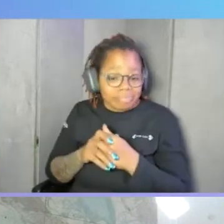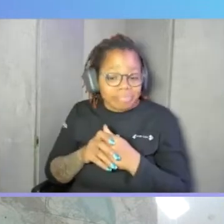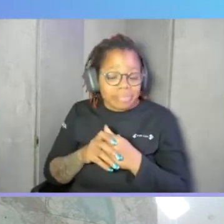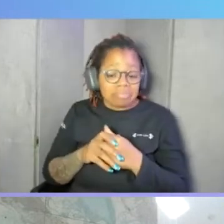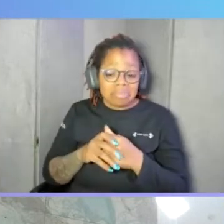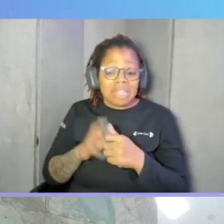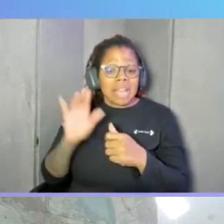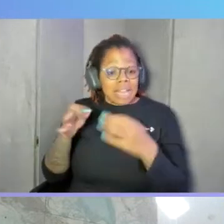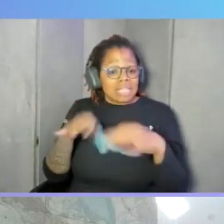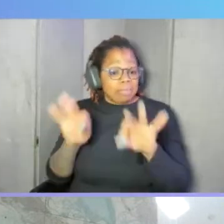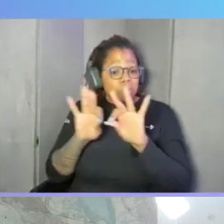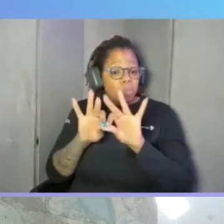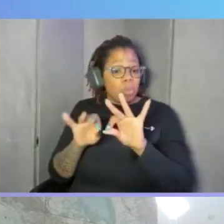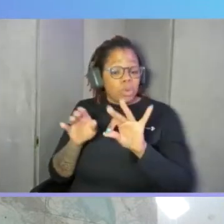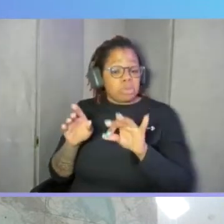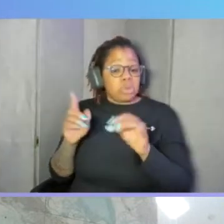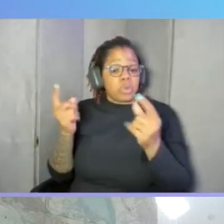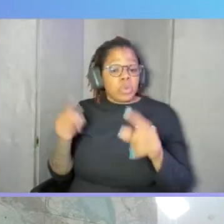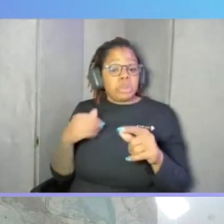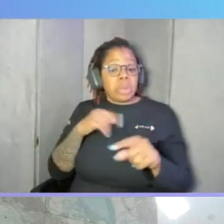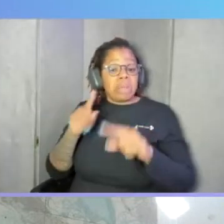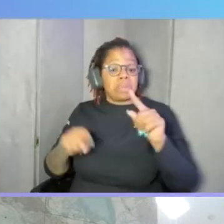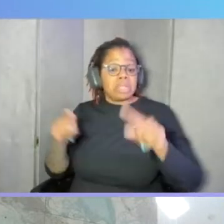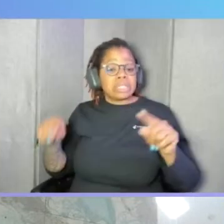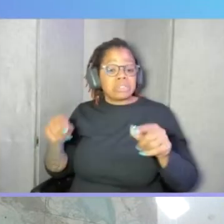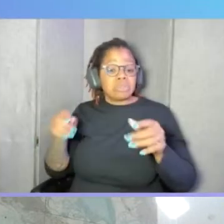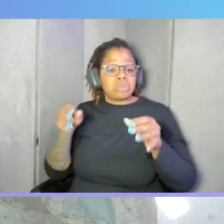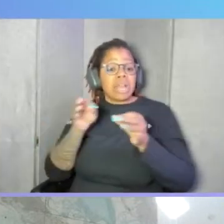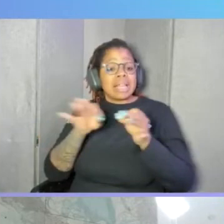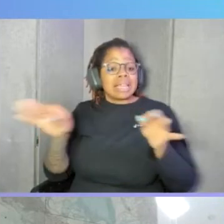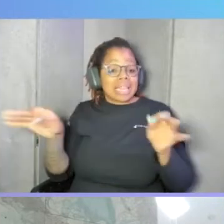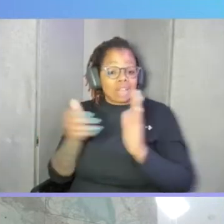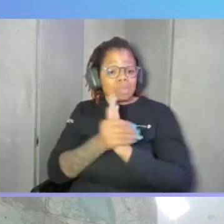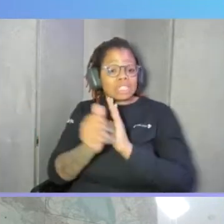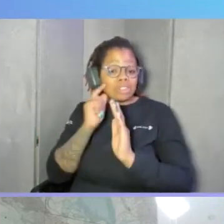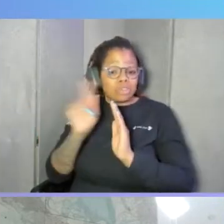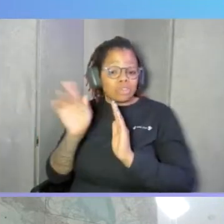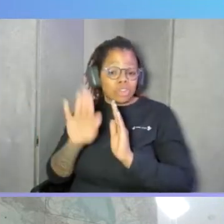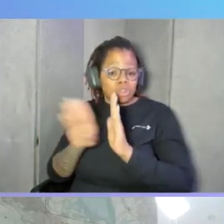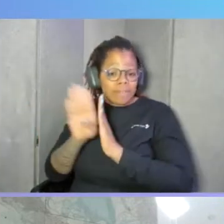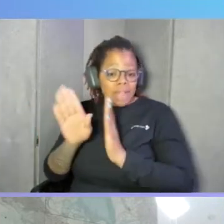when you've got different language skills of your developers.